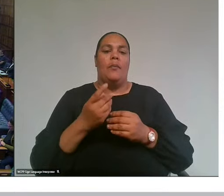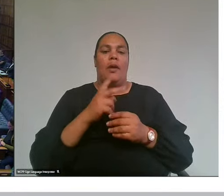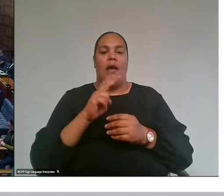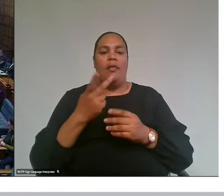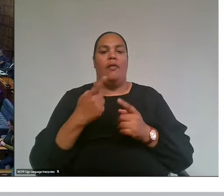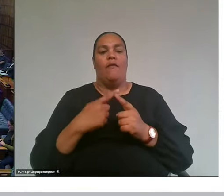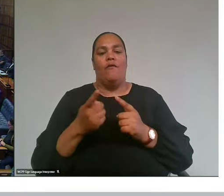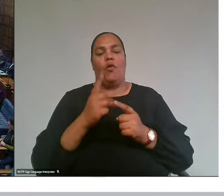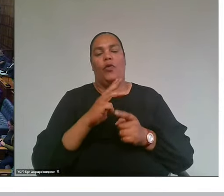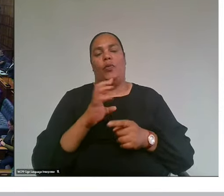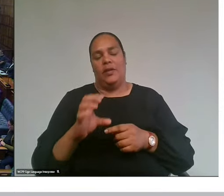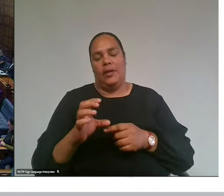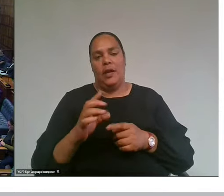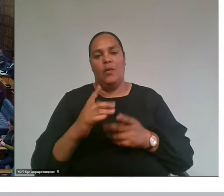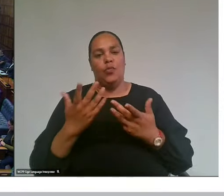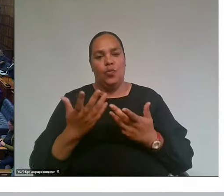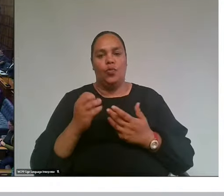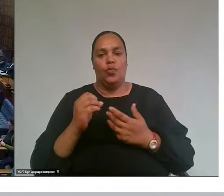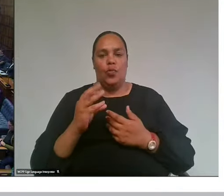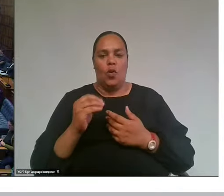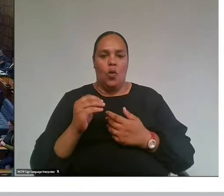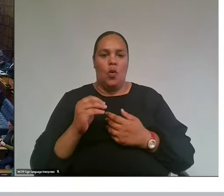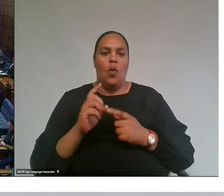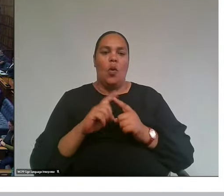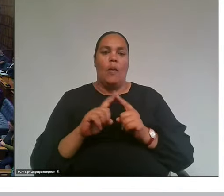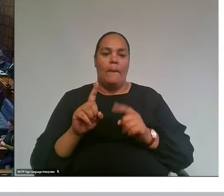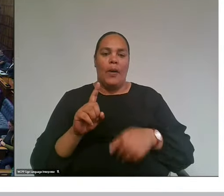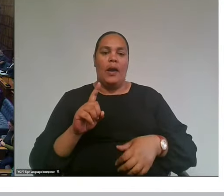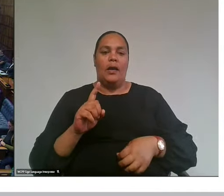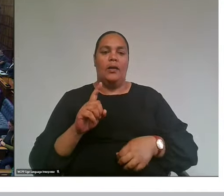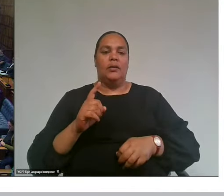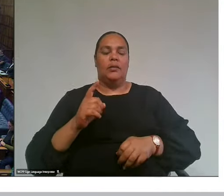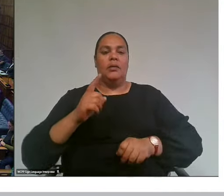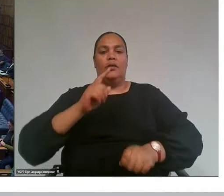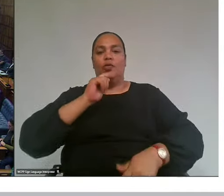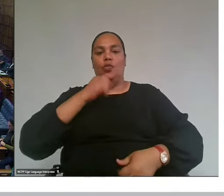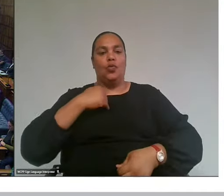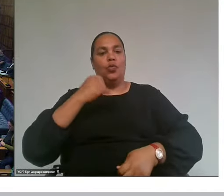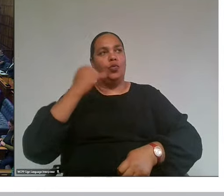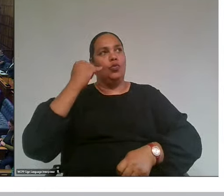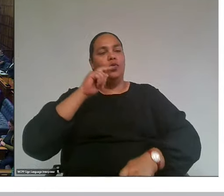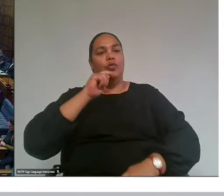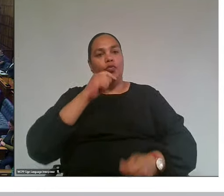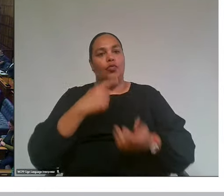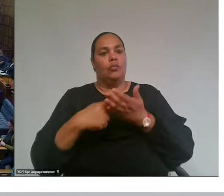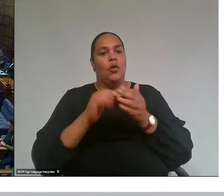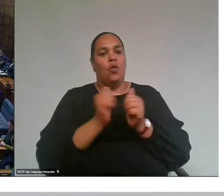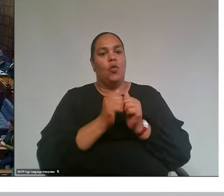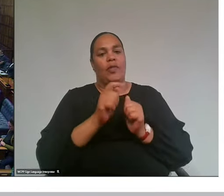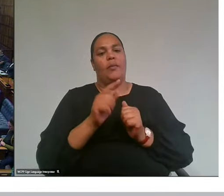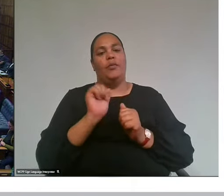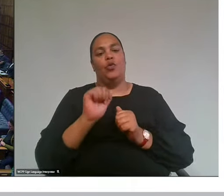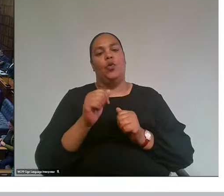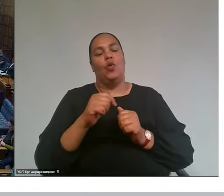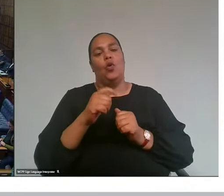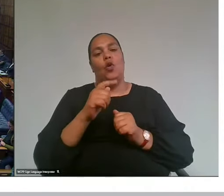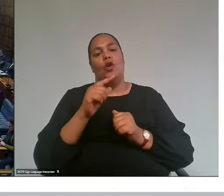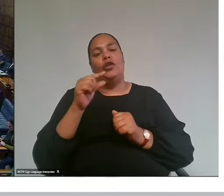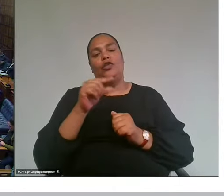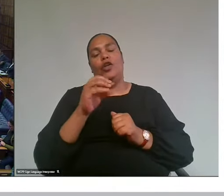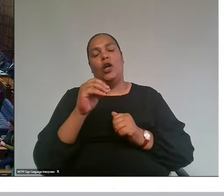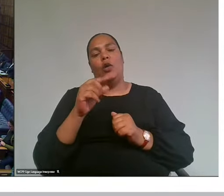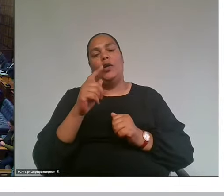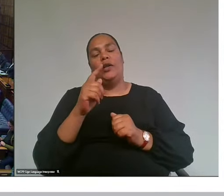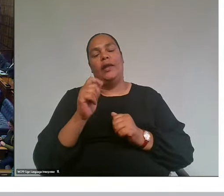for the for the Western Cape what I my initial discussion with them is that they geotag the the postal